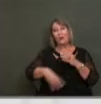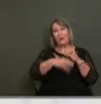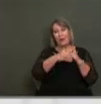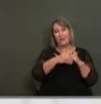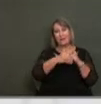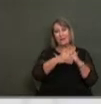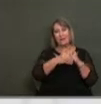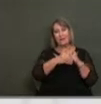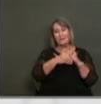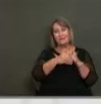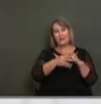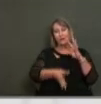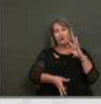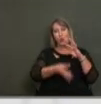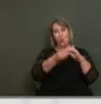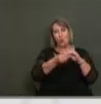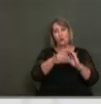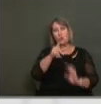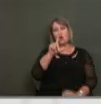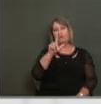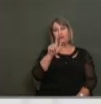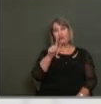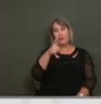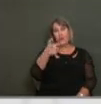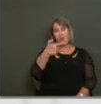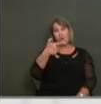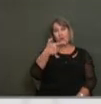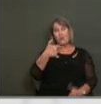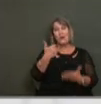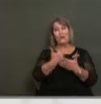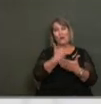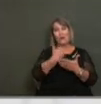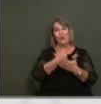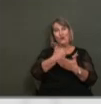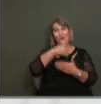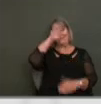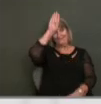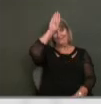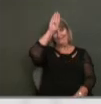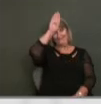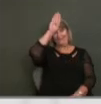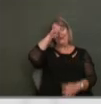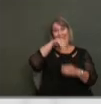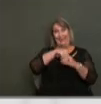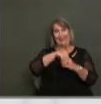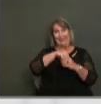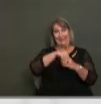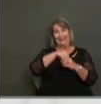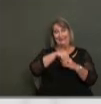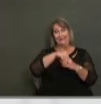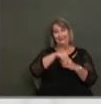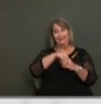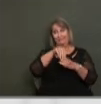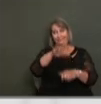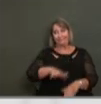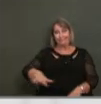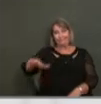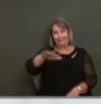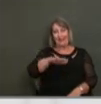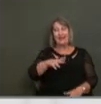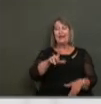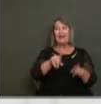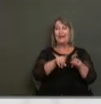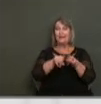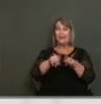of 21 new positions for the fire department. We are opening